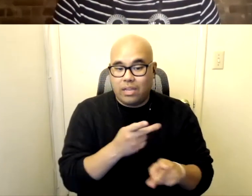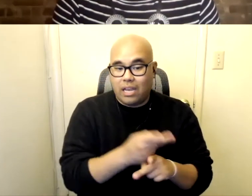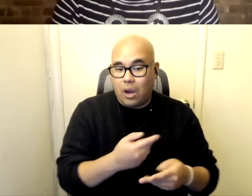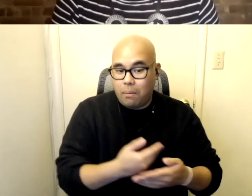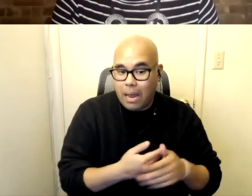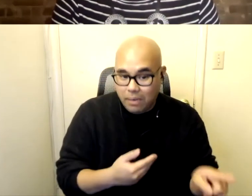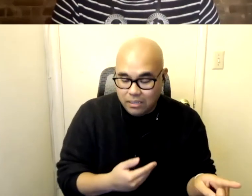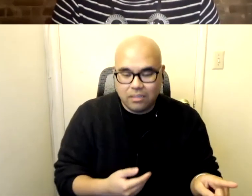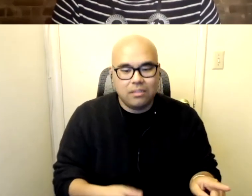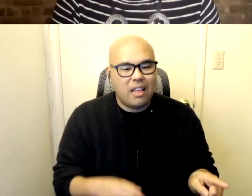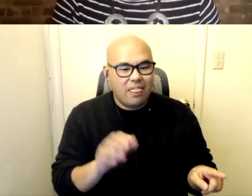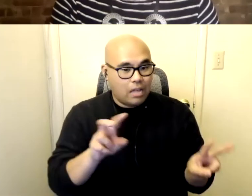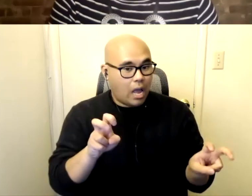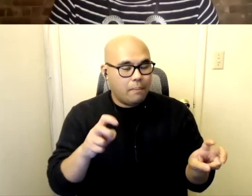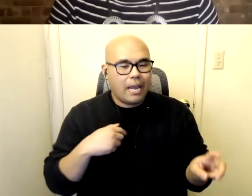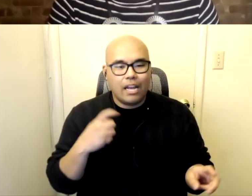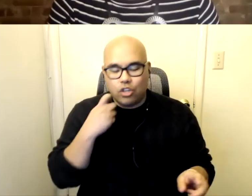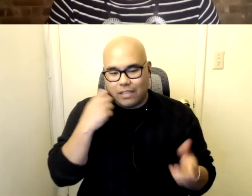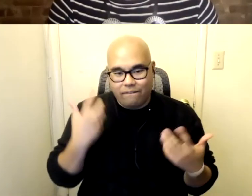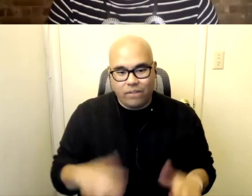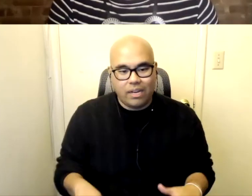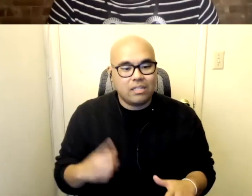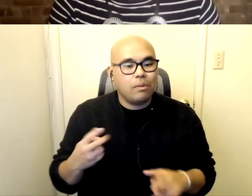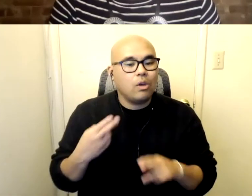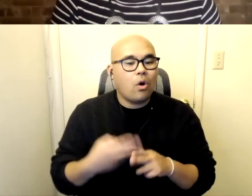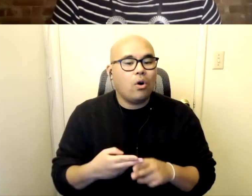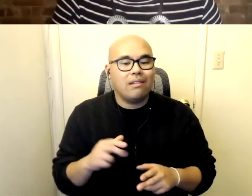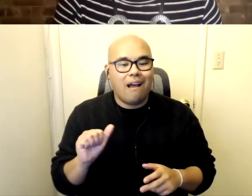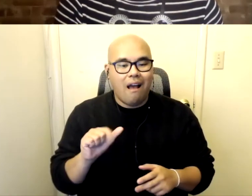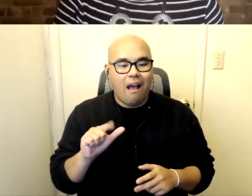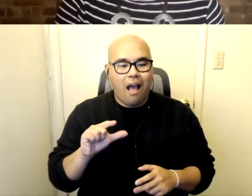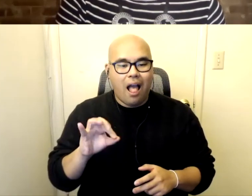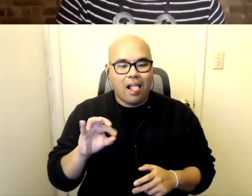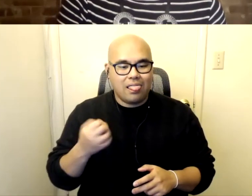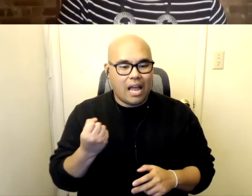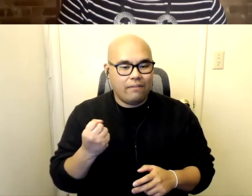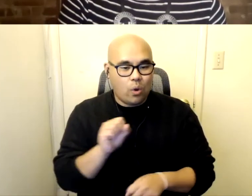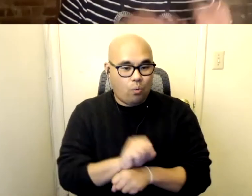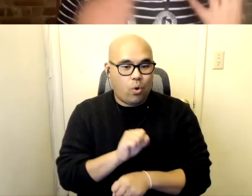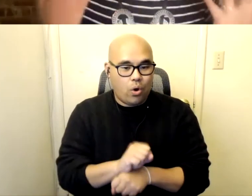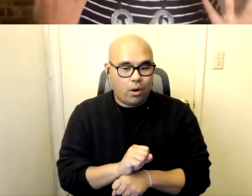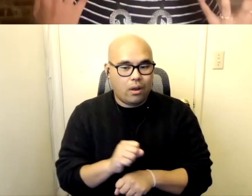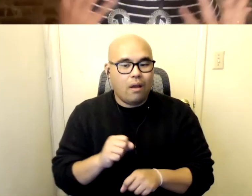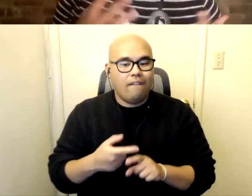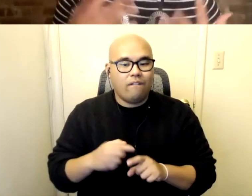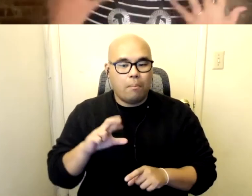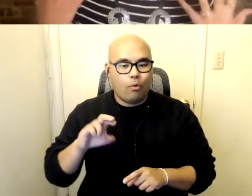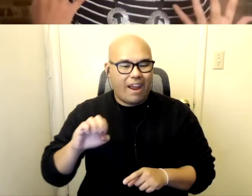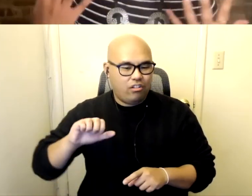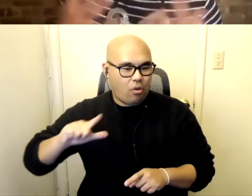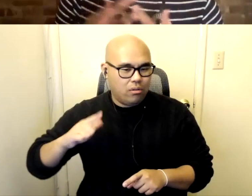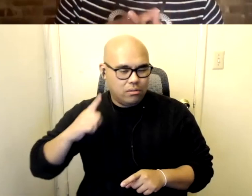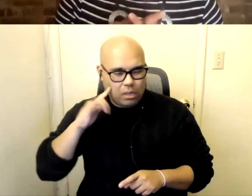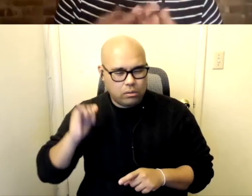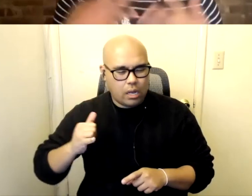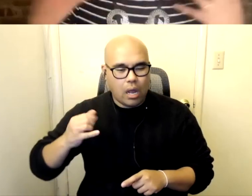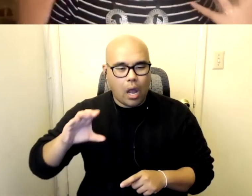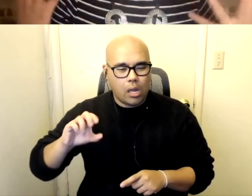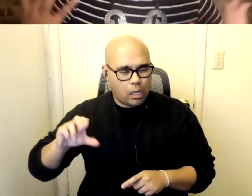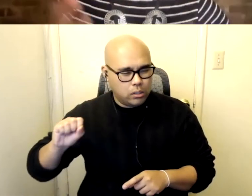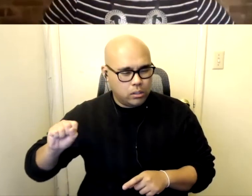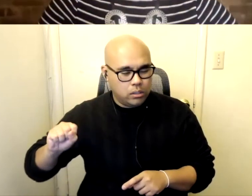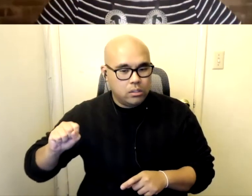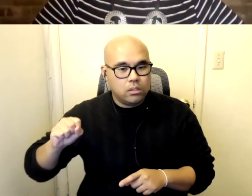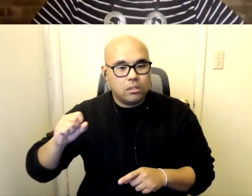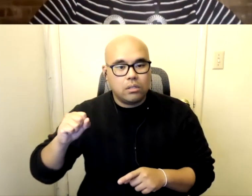finished A Life's Work, which is a memoir by Rachel Cusk, which I read because I am currently